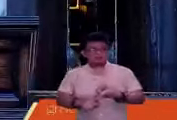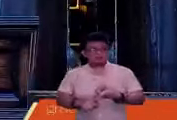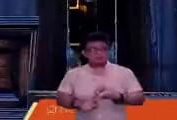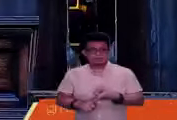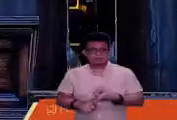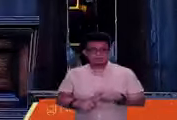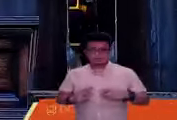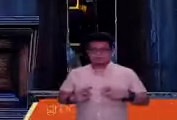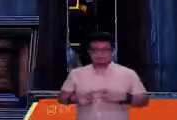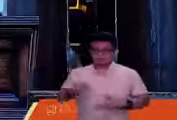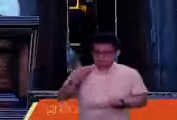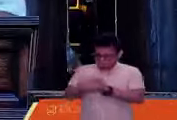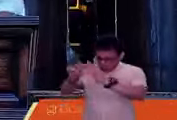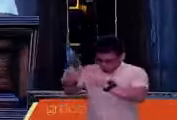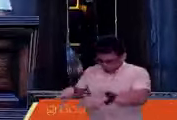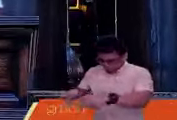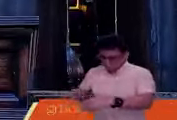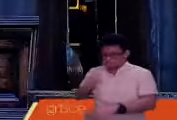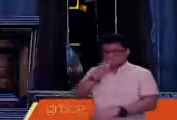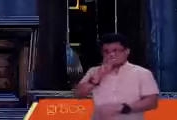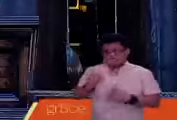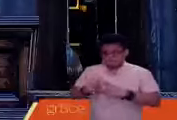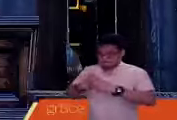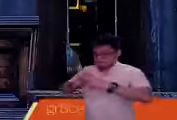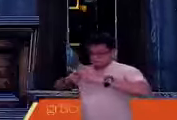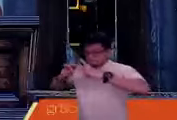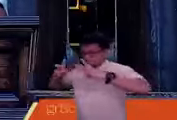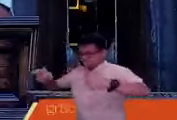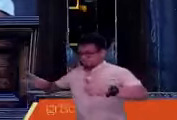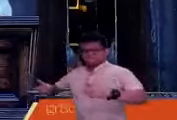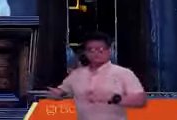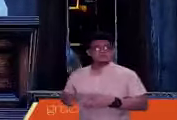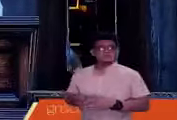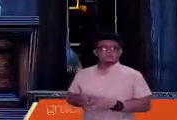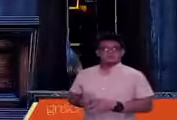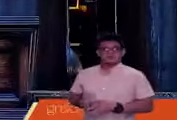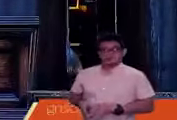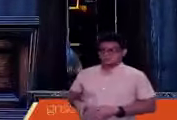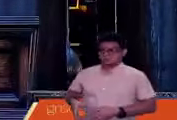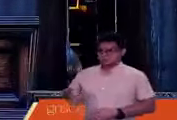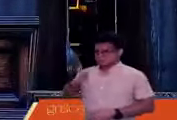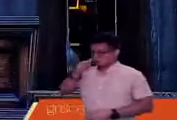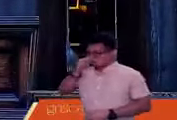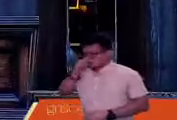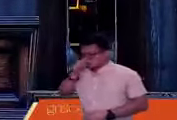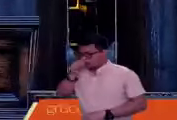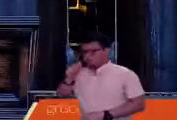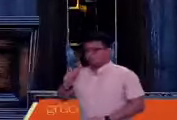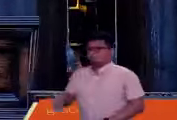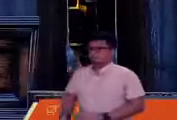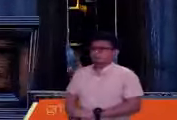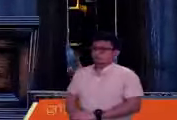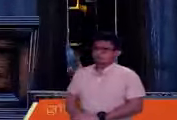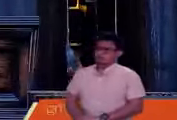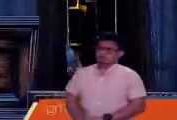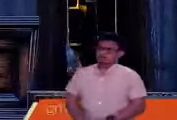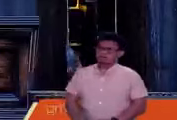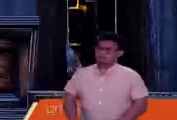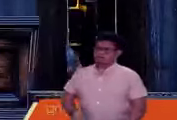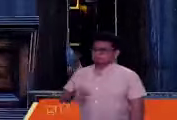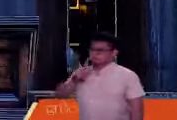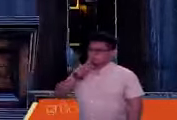Pero nakita ko sa iyang kinabuhi, mga kaigsunan, he is a humble man. He is really following the Lord